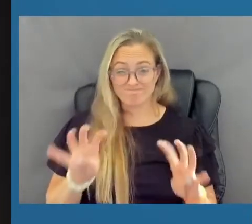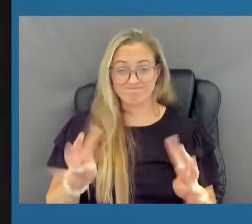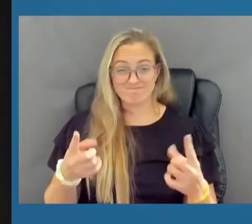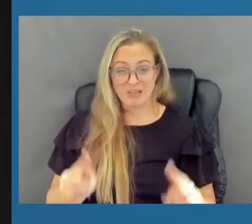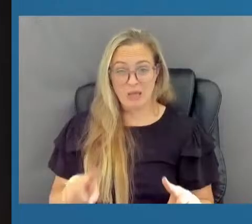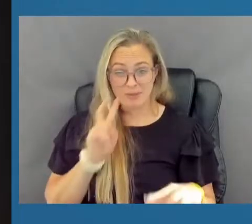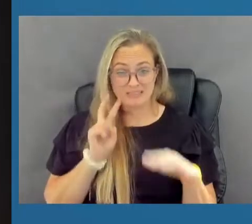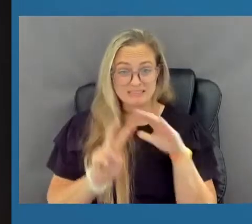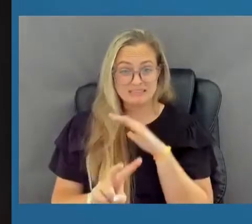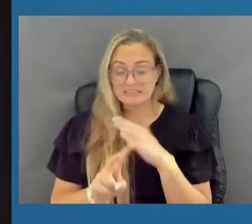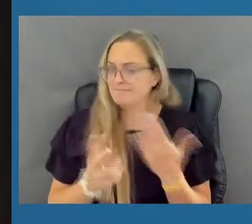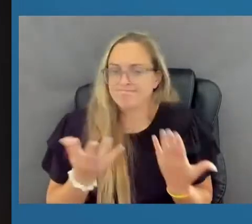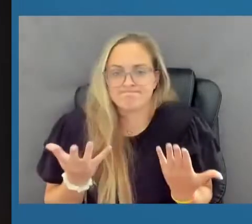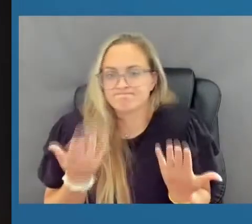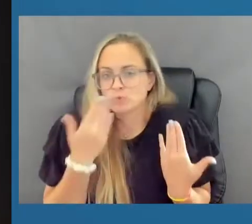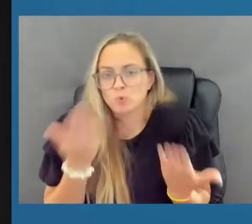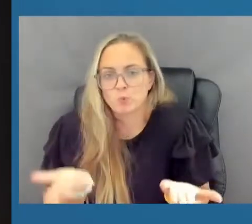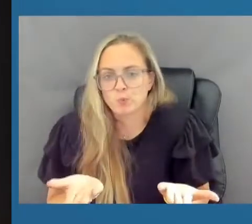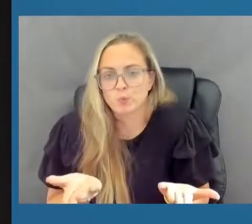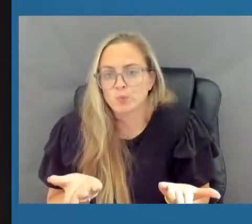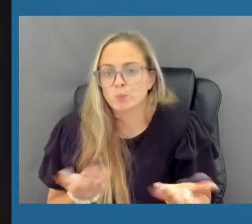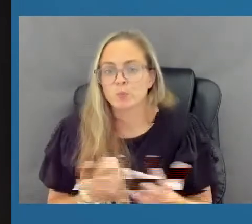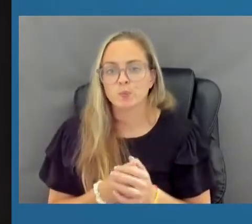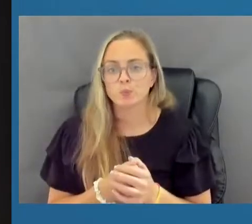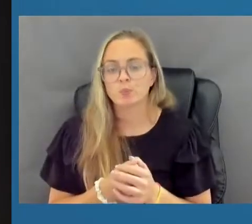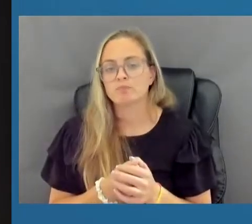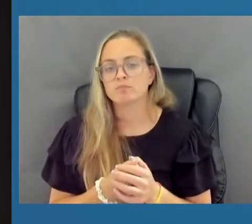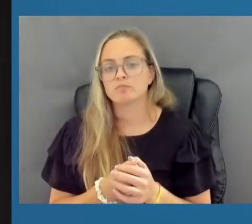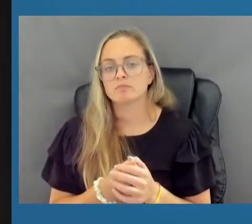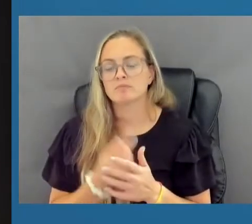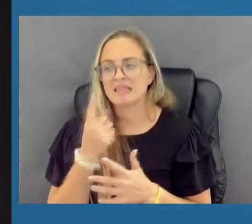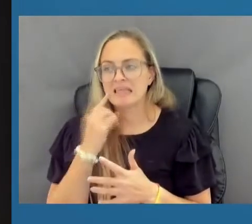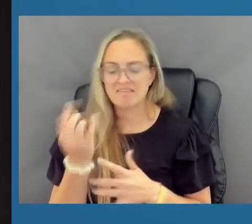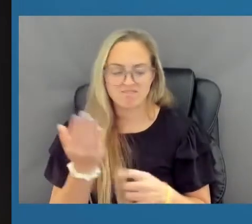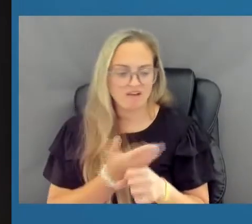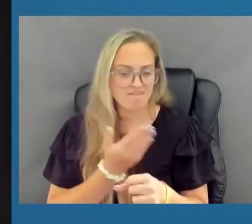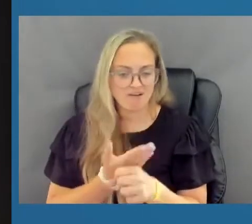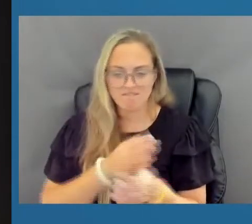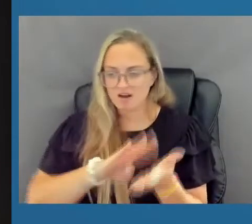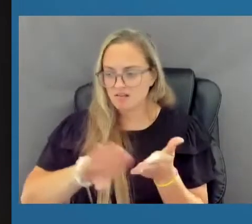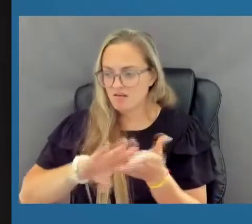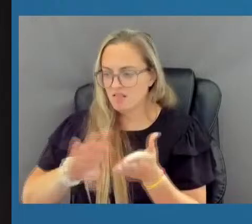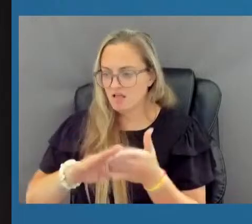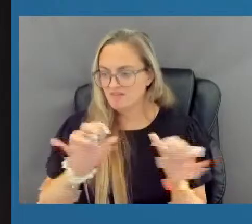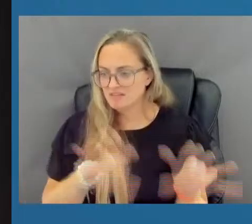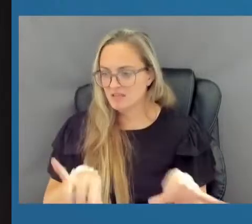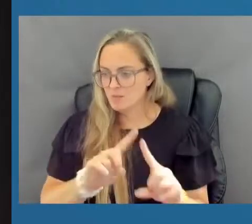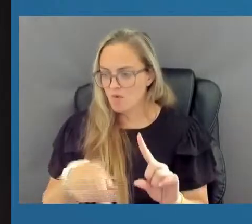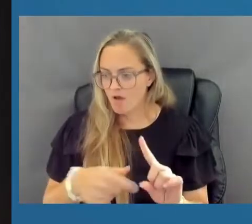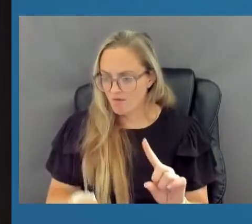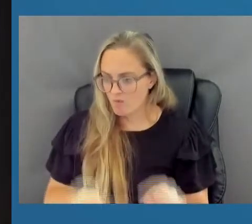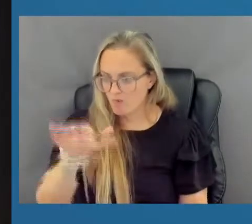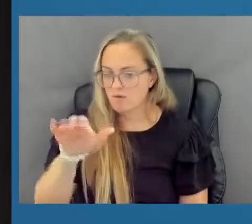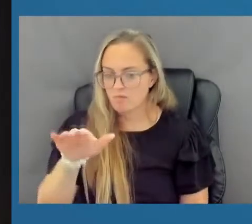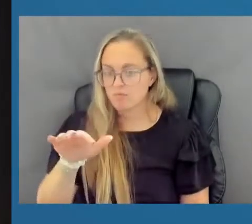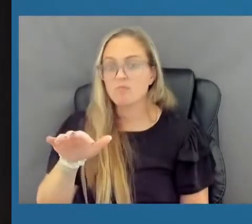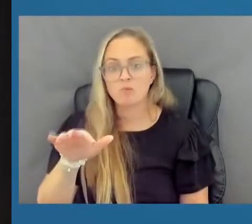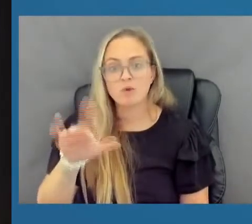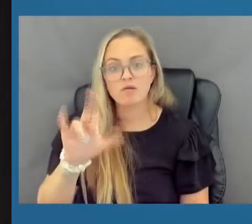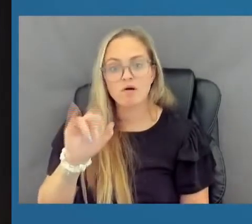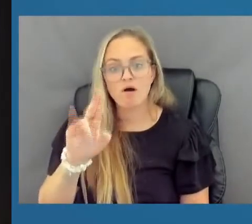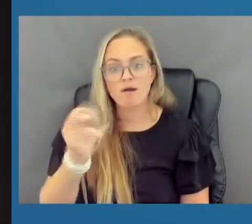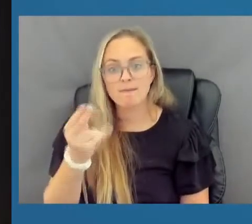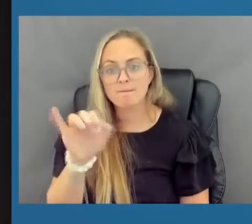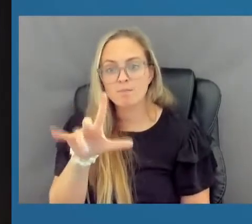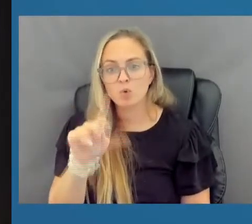recession and there's anywhere near the firings and layoffs that occurred when I was growing up, when unemployment was